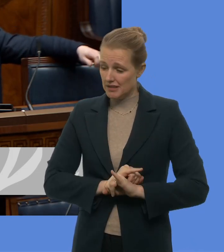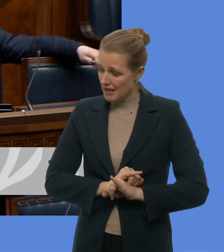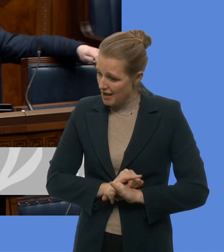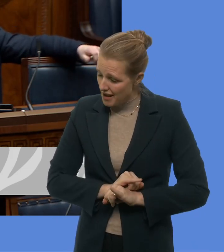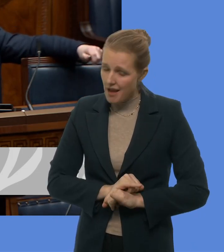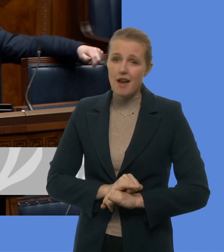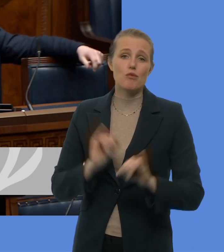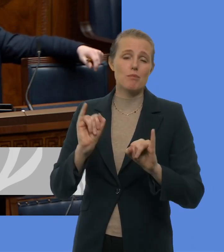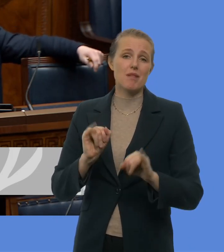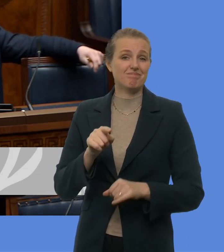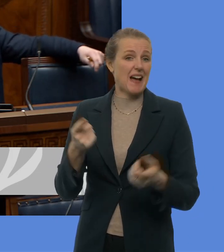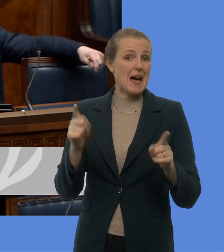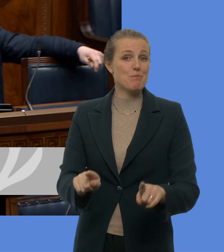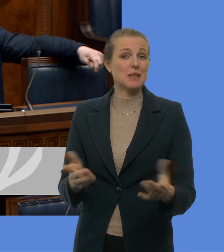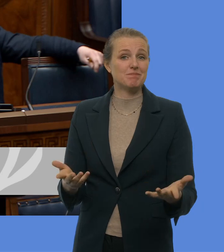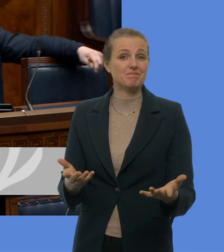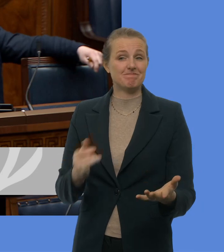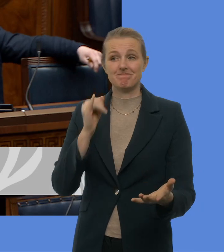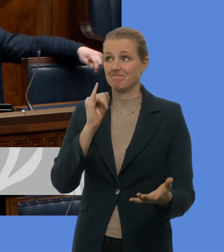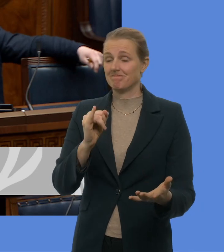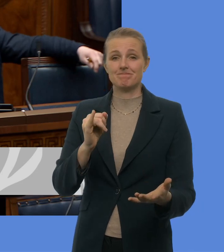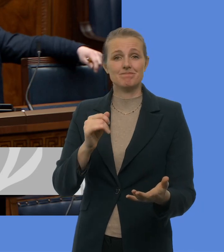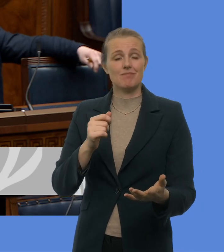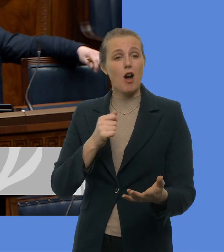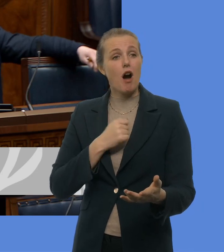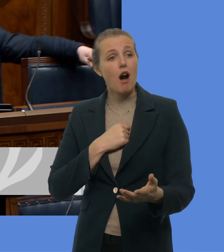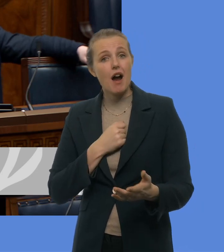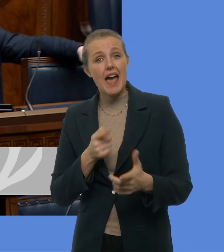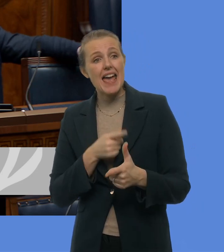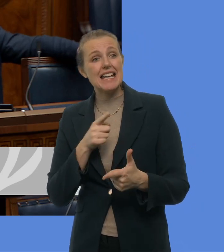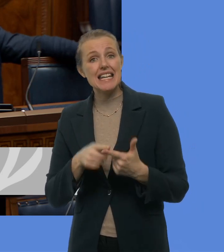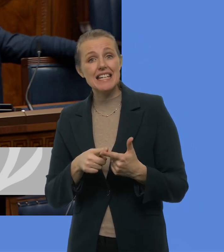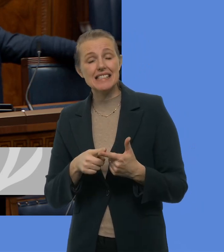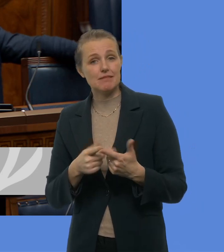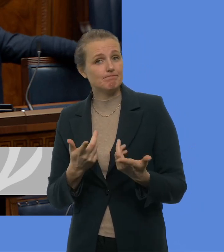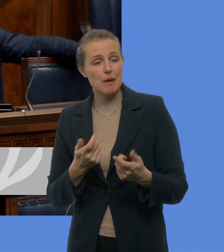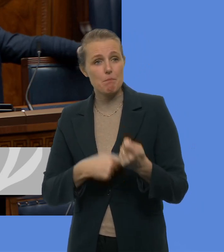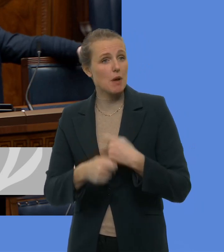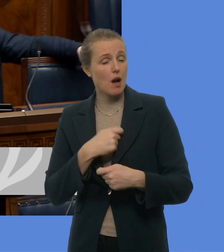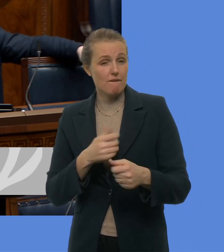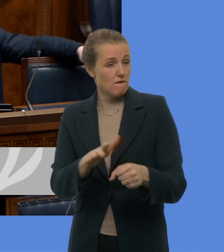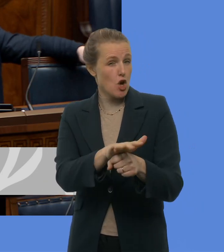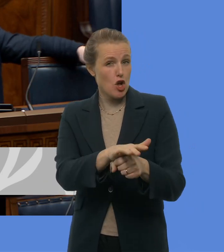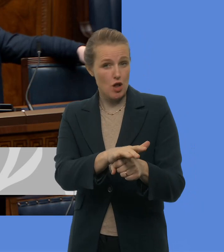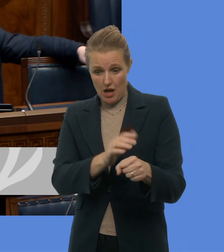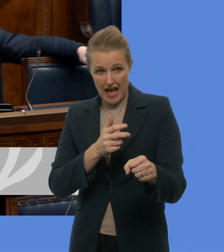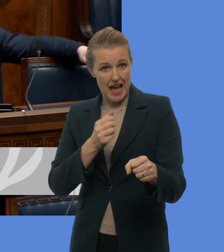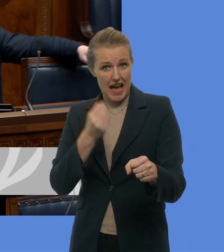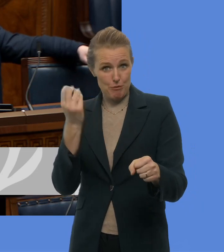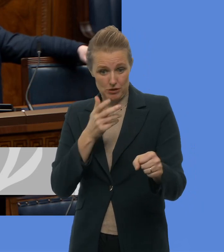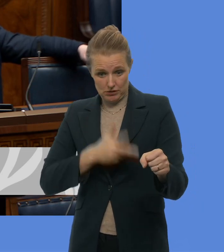the symptoms of the blockage in the flow through our acute hospitals, and it is something I am determined to try and